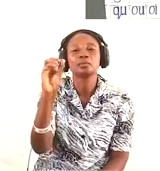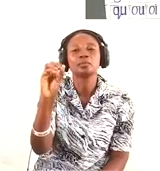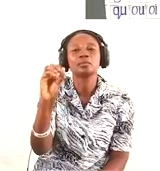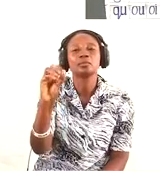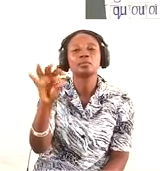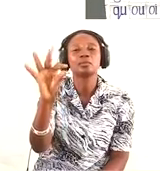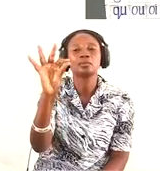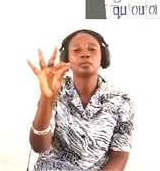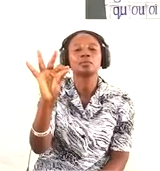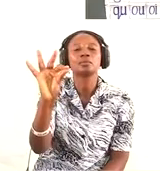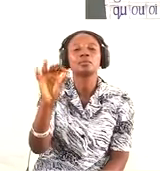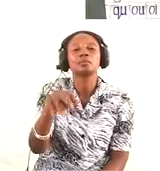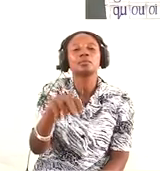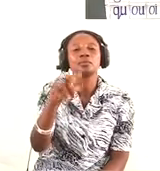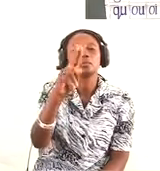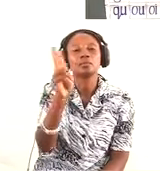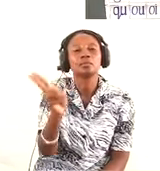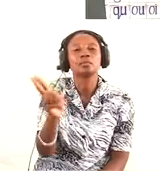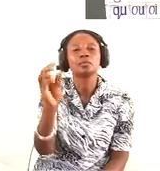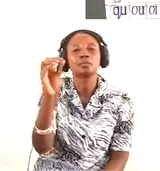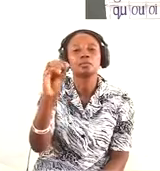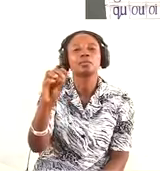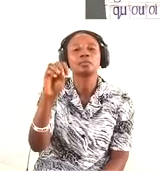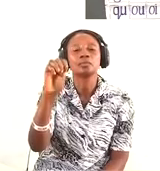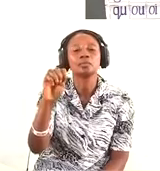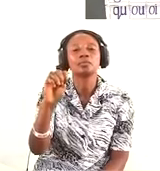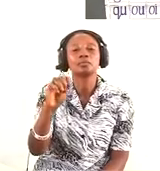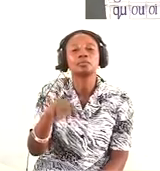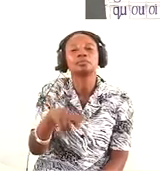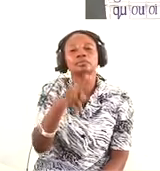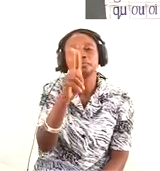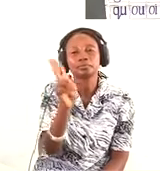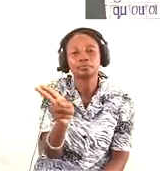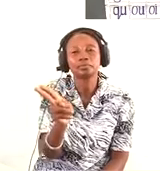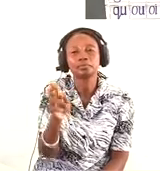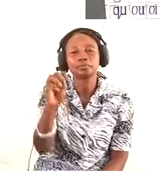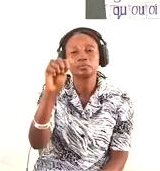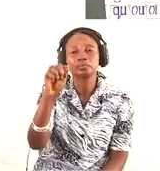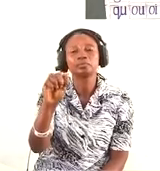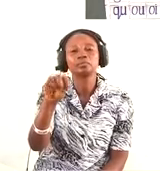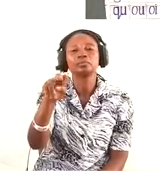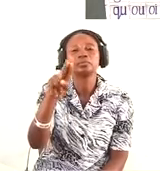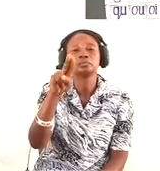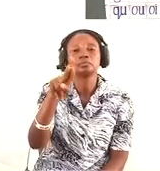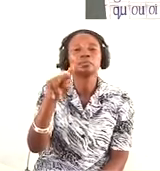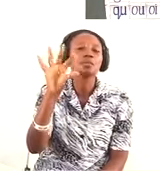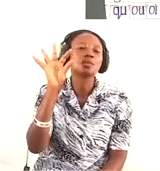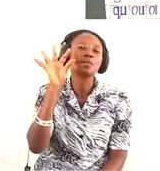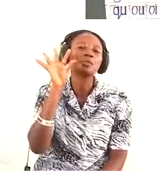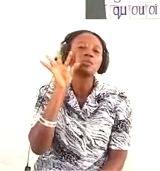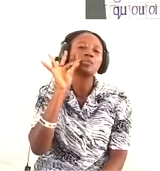Perfect. Now, let's look at hen. Where will this word go?